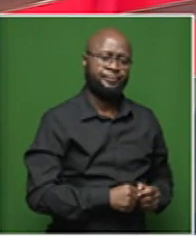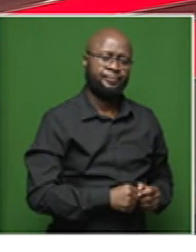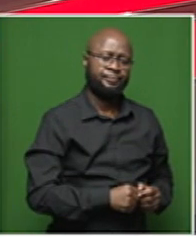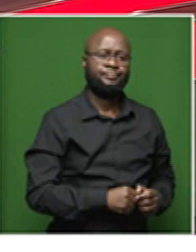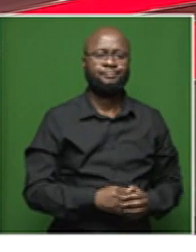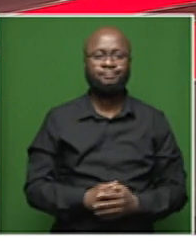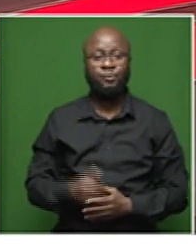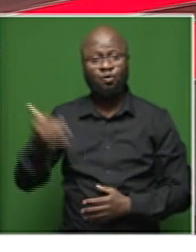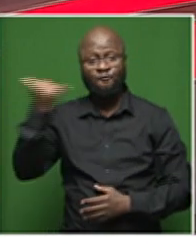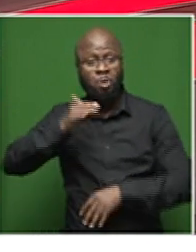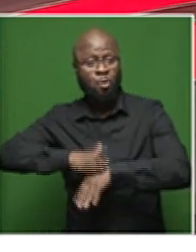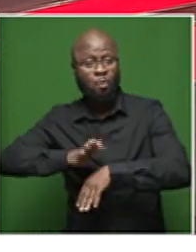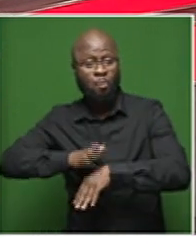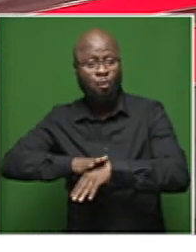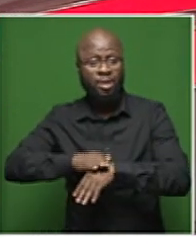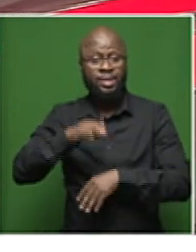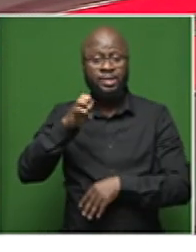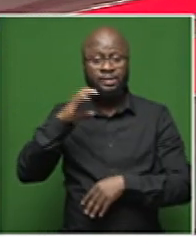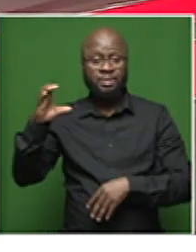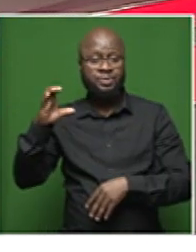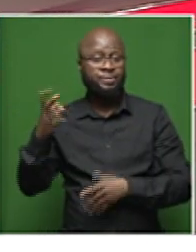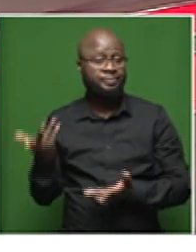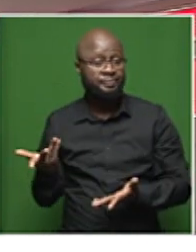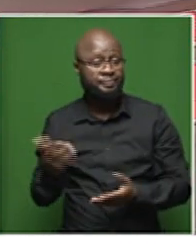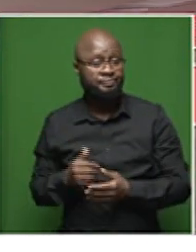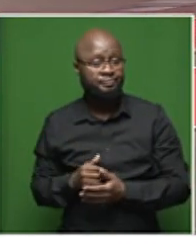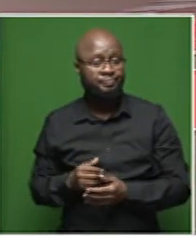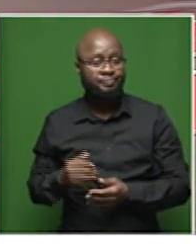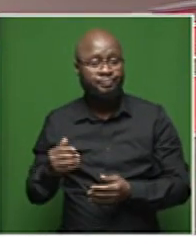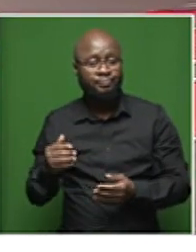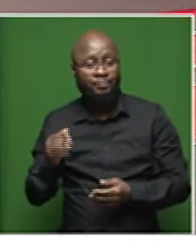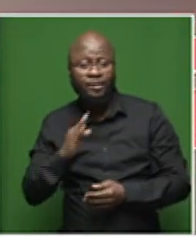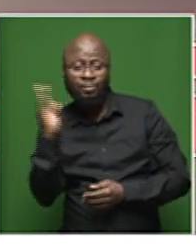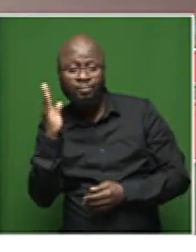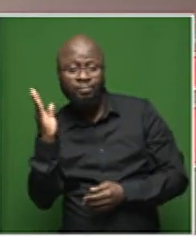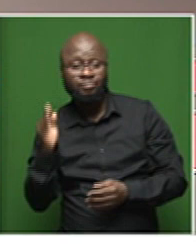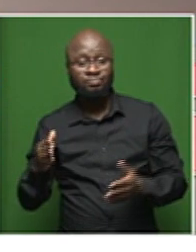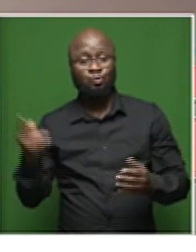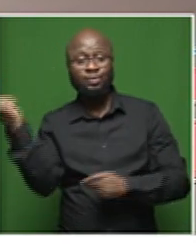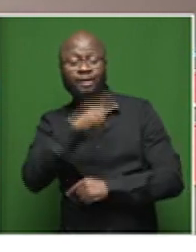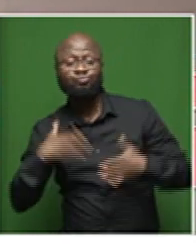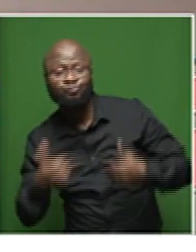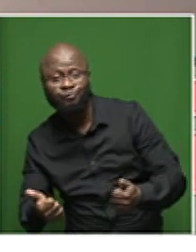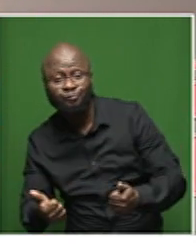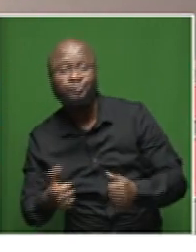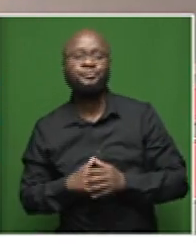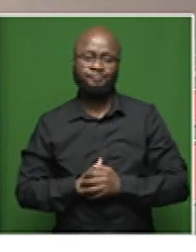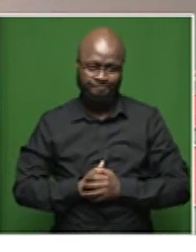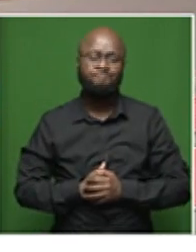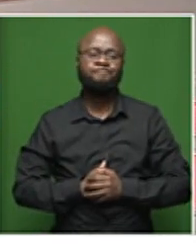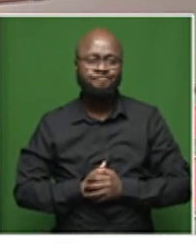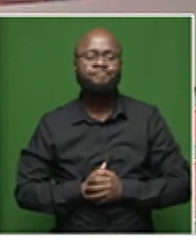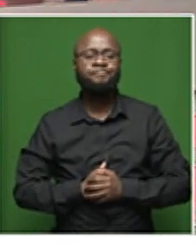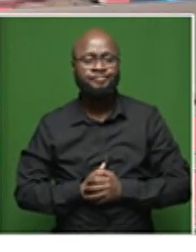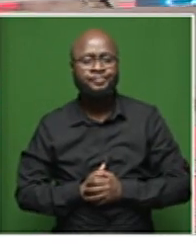caller, Snelizwi from the Eastern Cape. Snelizwi, good day. Good day, sir. How are you? Good. How are you, ma'am? I'm good. Lovely. What's your